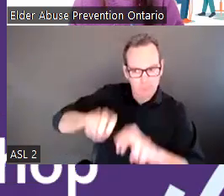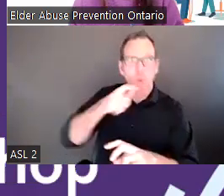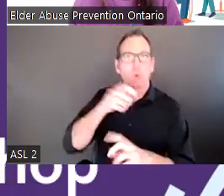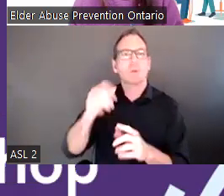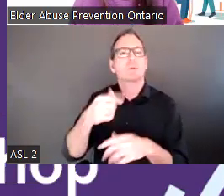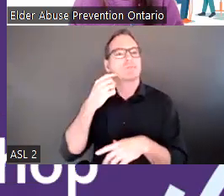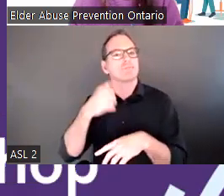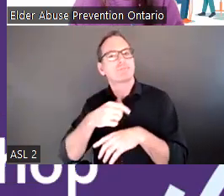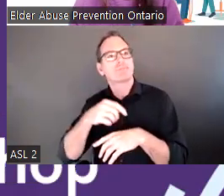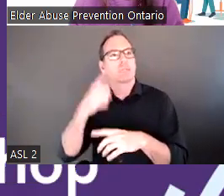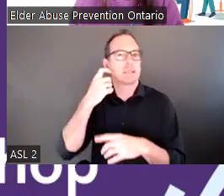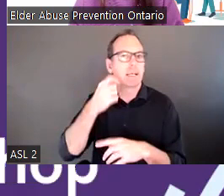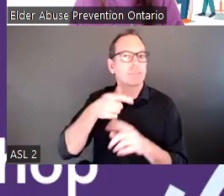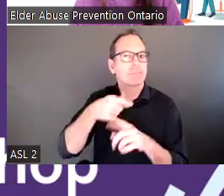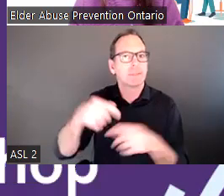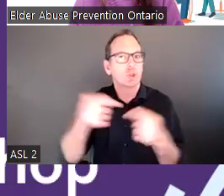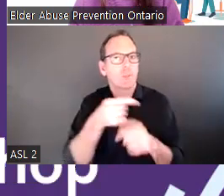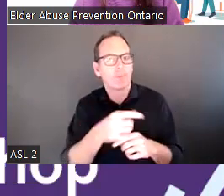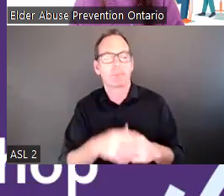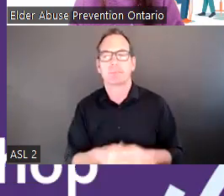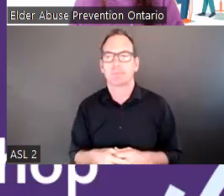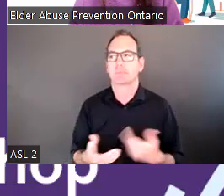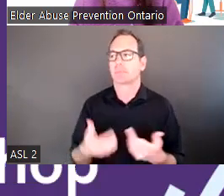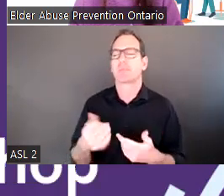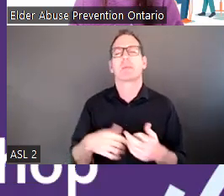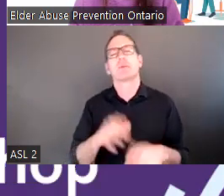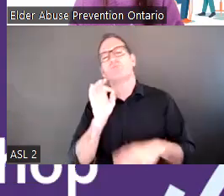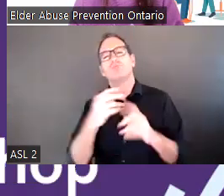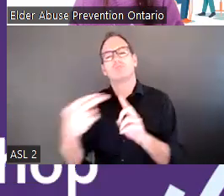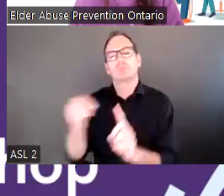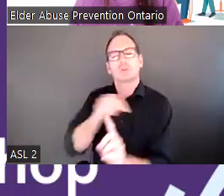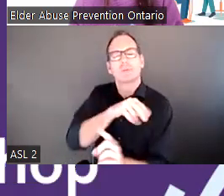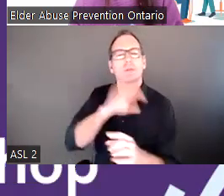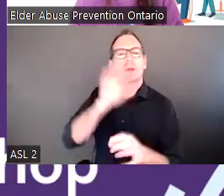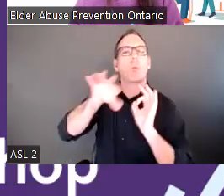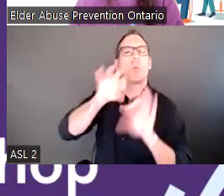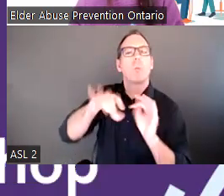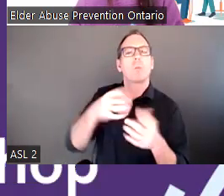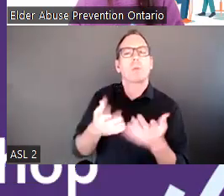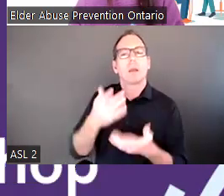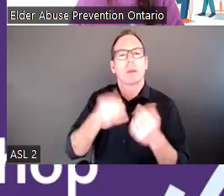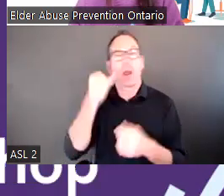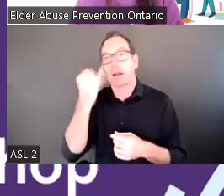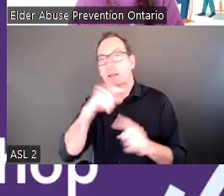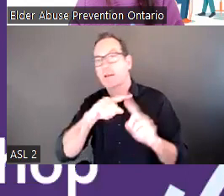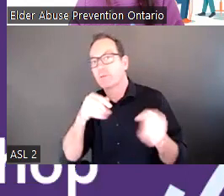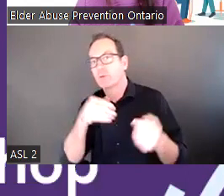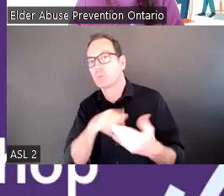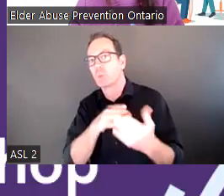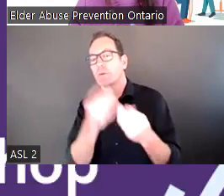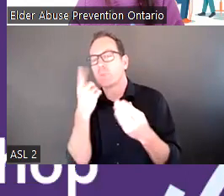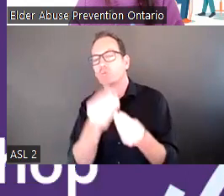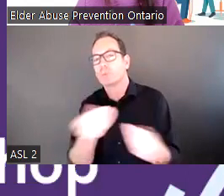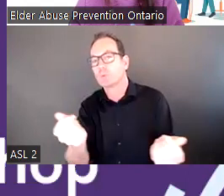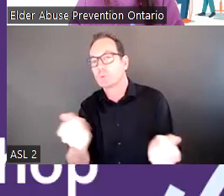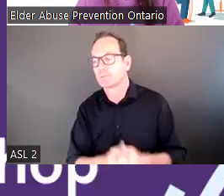and resources, things that you might not have thought about in terms of resolutions. So that is on December 12th, 13th, and 15th.